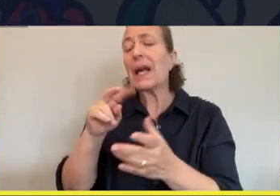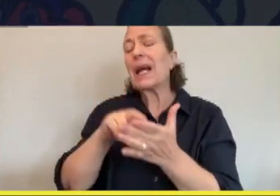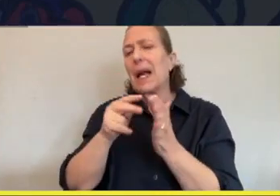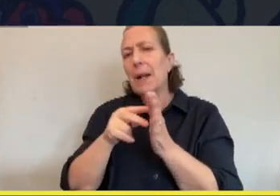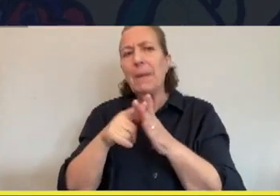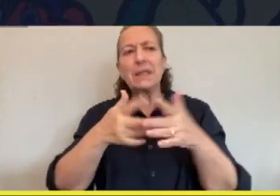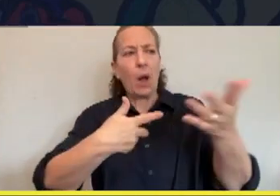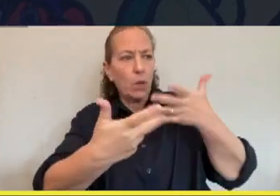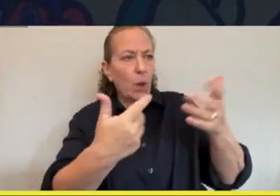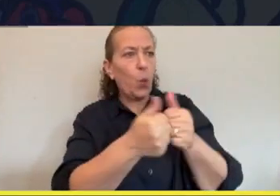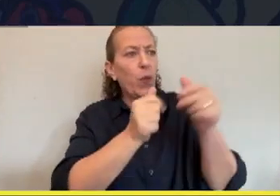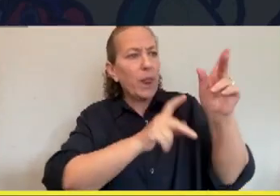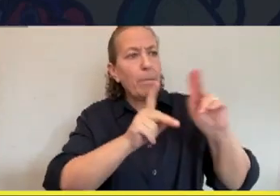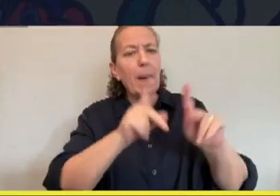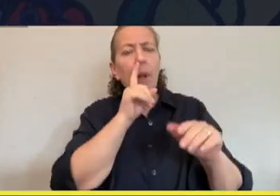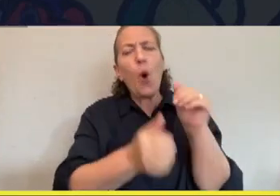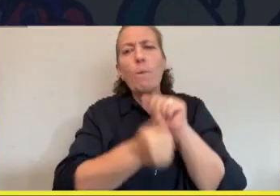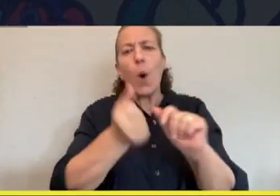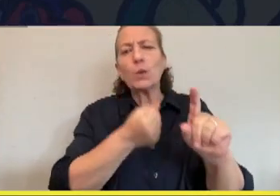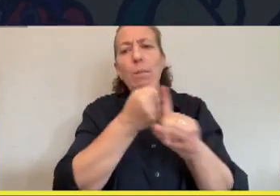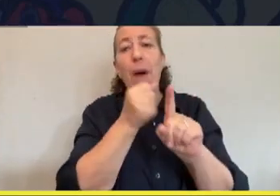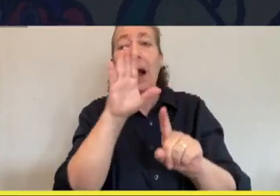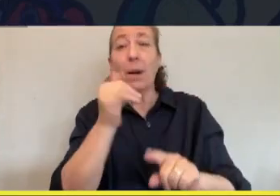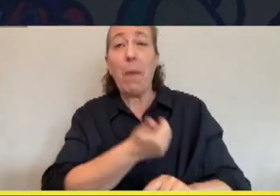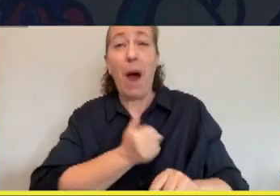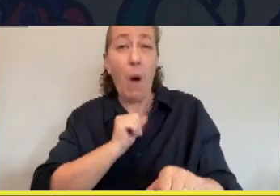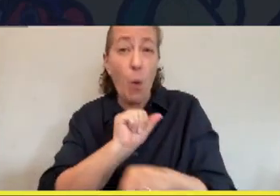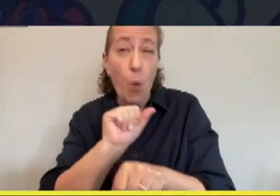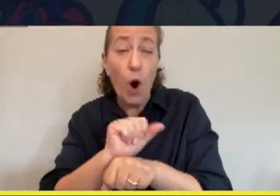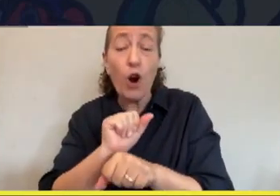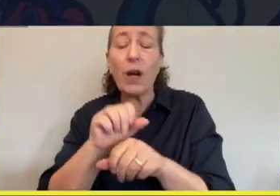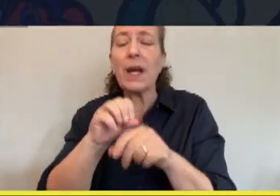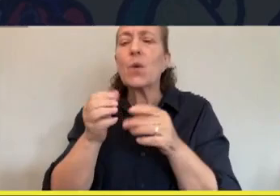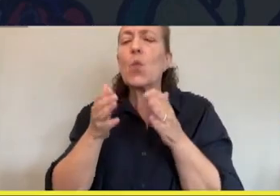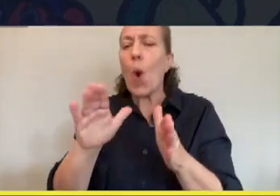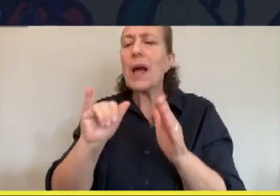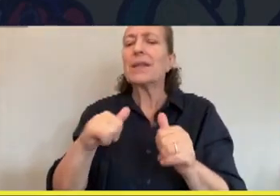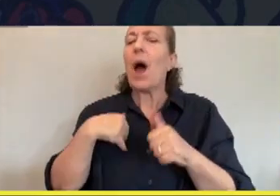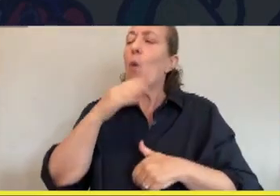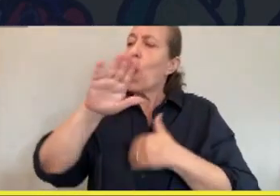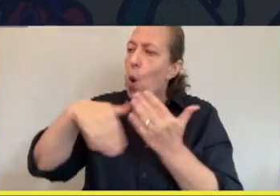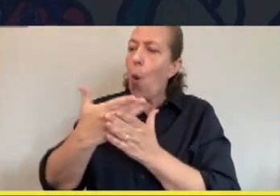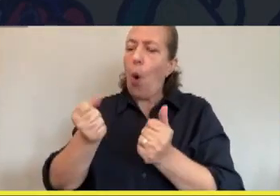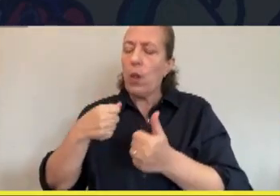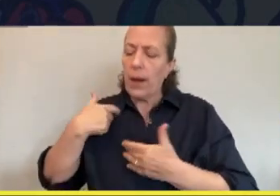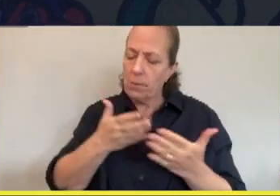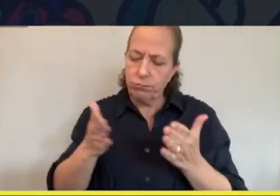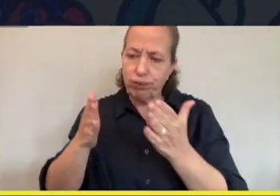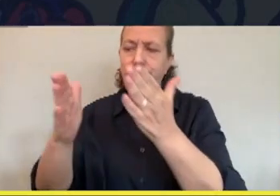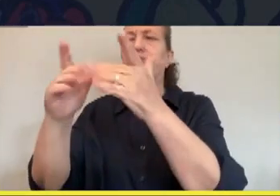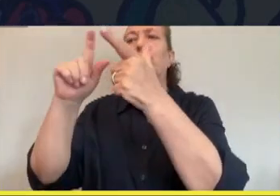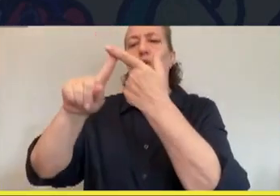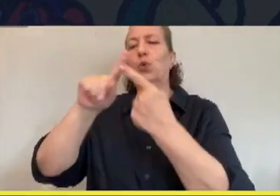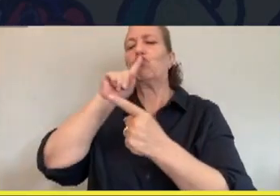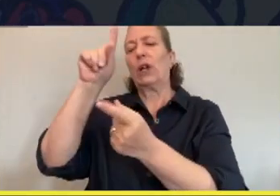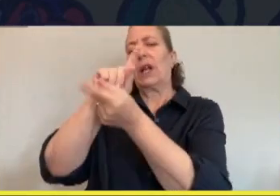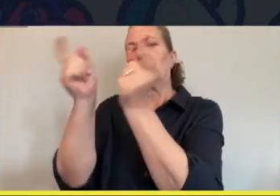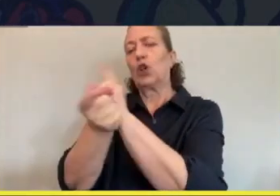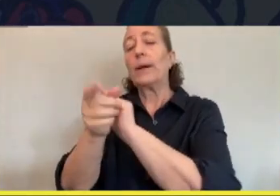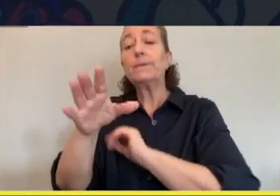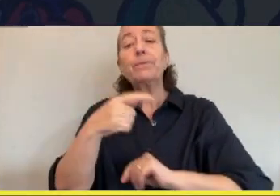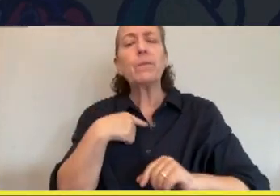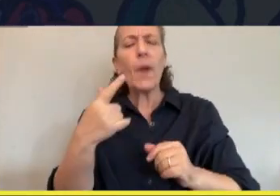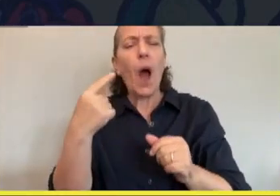who are most impacted by our work in ways that will lead all of us toward much needed change. I do want to amplify an important